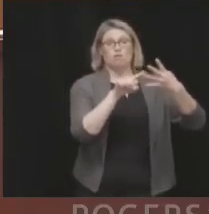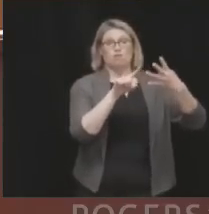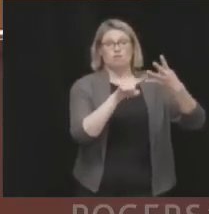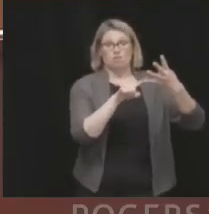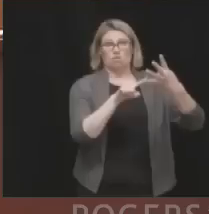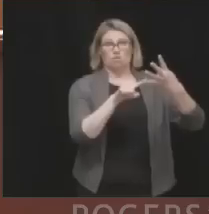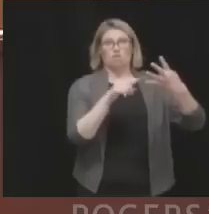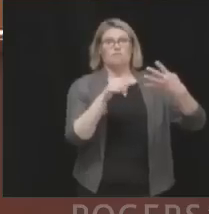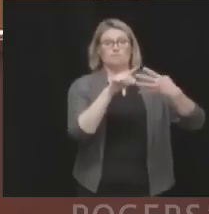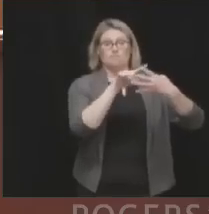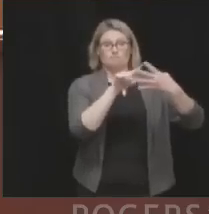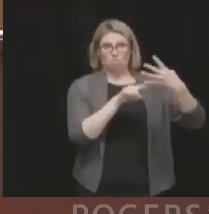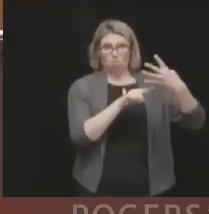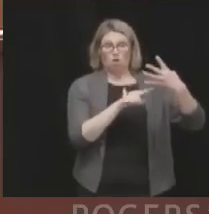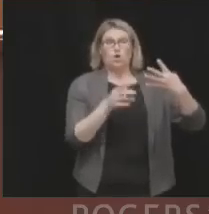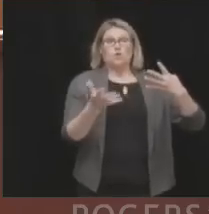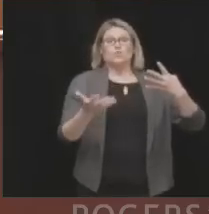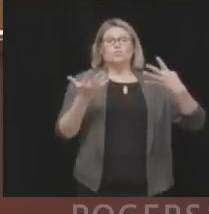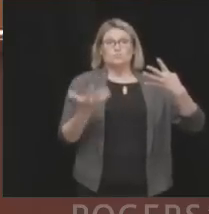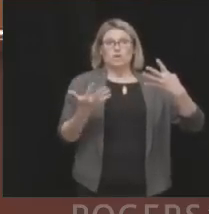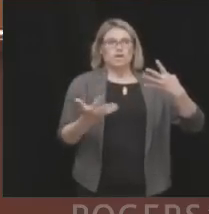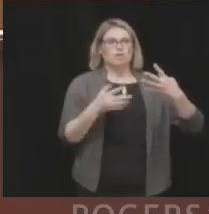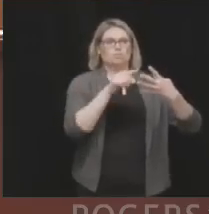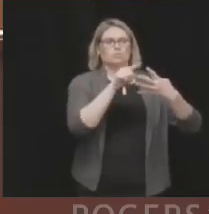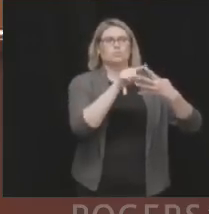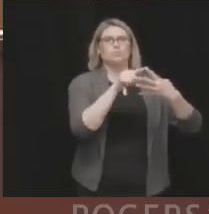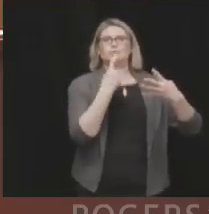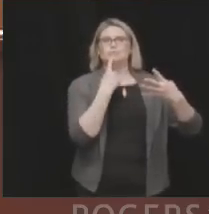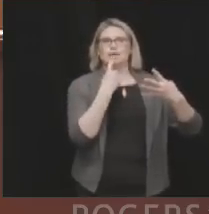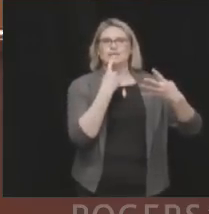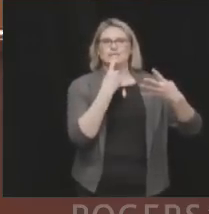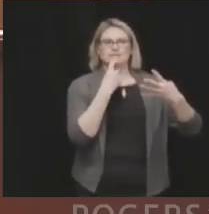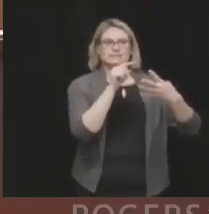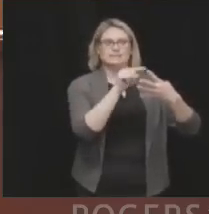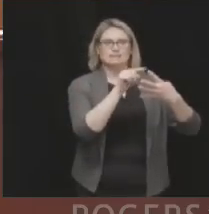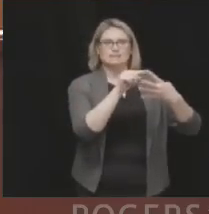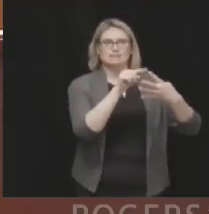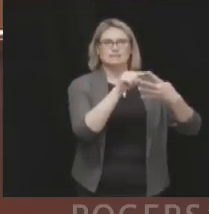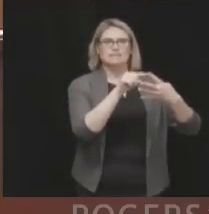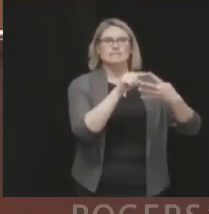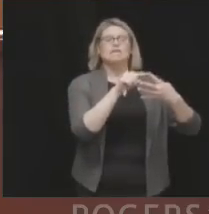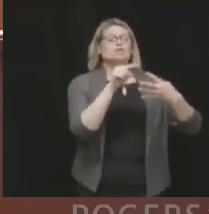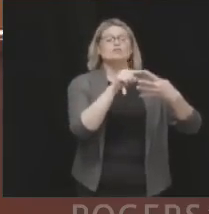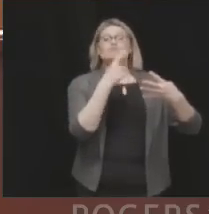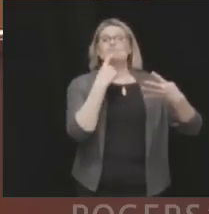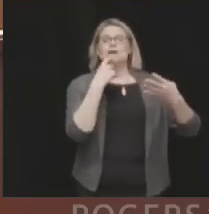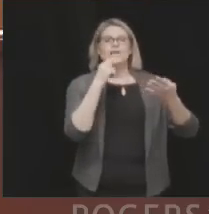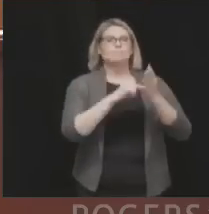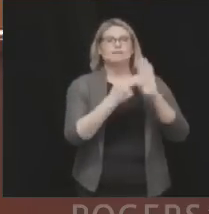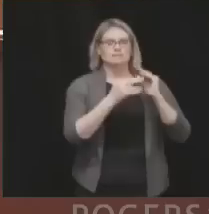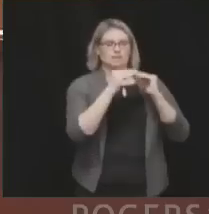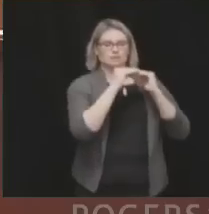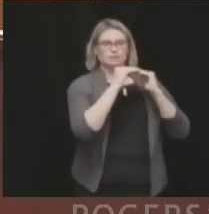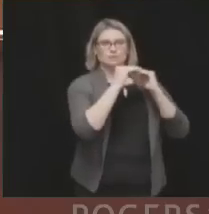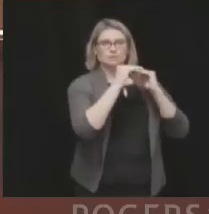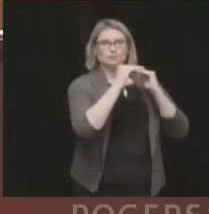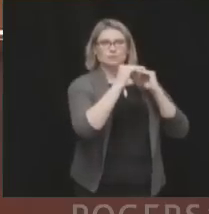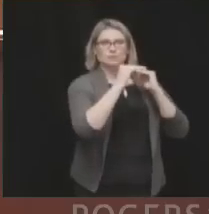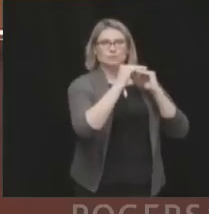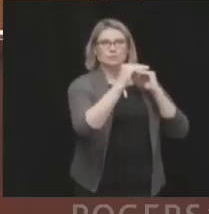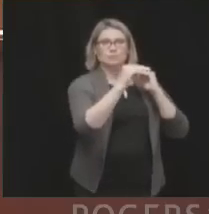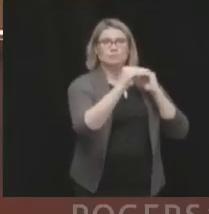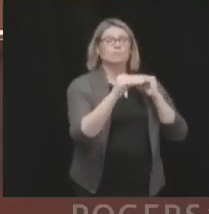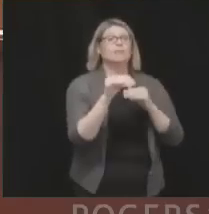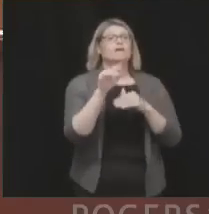orange. The goal of this phase is to balance the reopening of social and economic settings while preventing a major resurgence